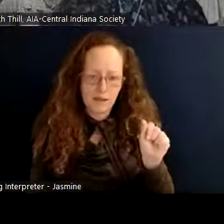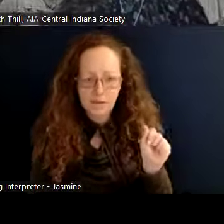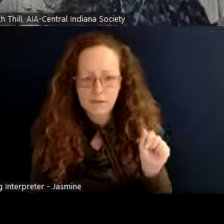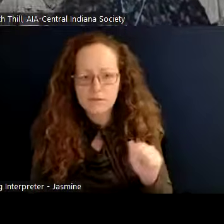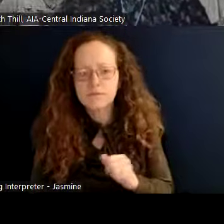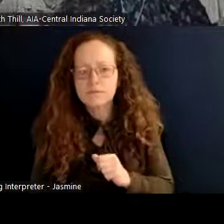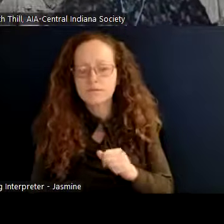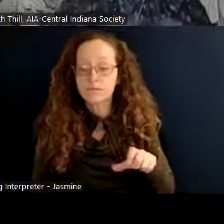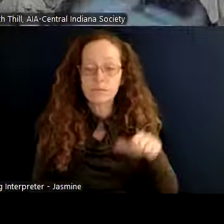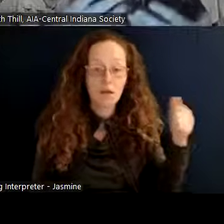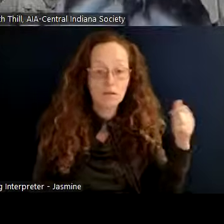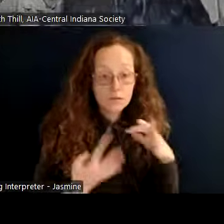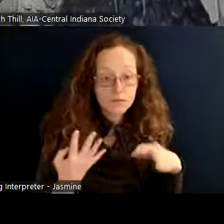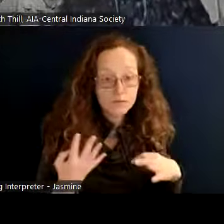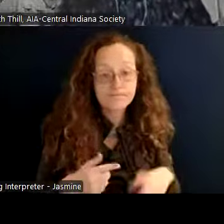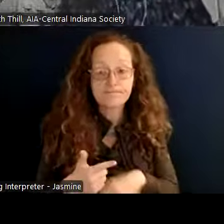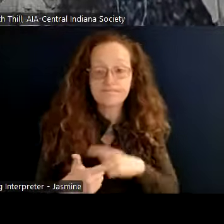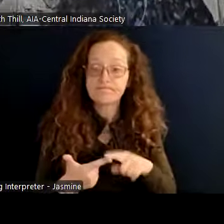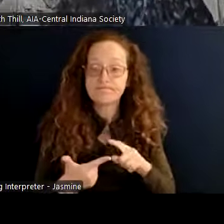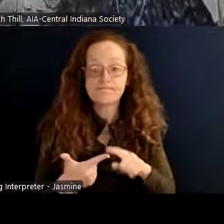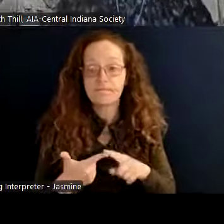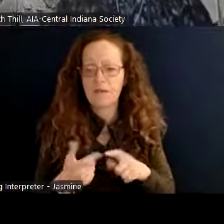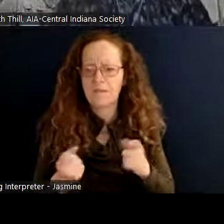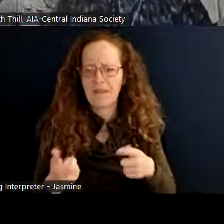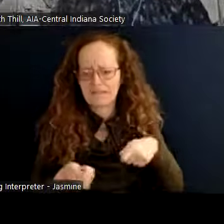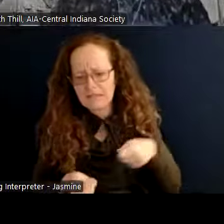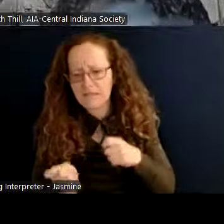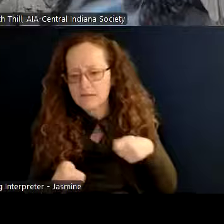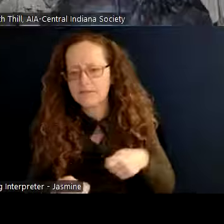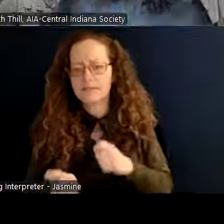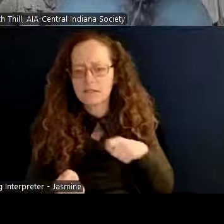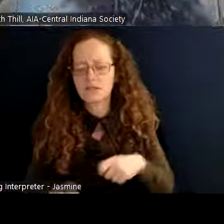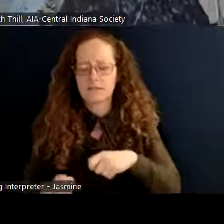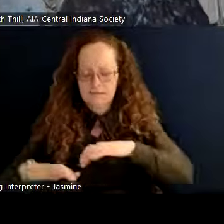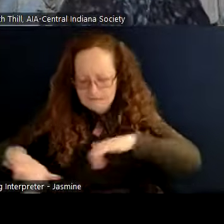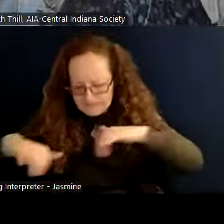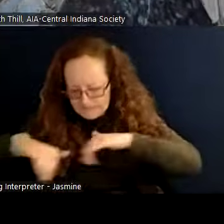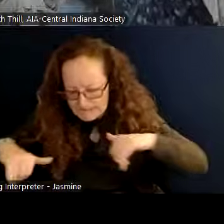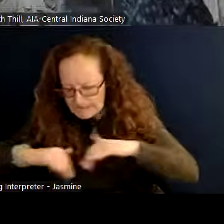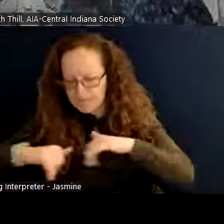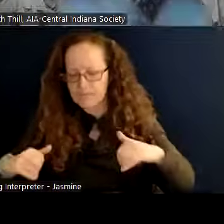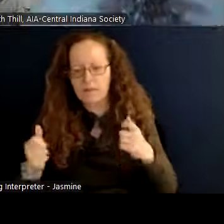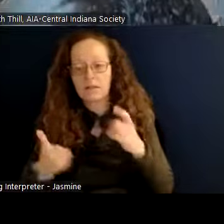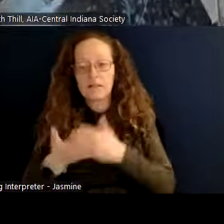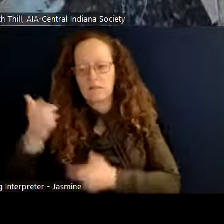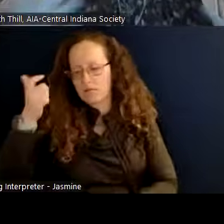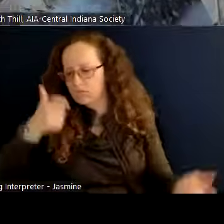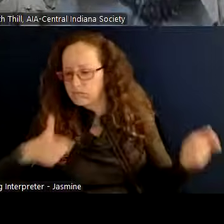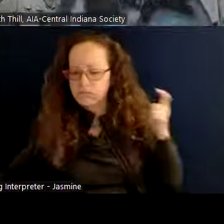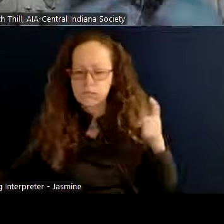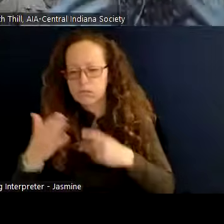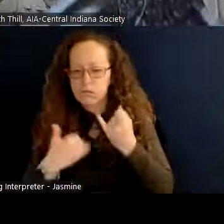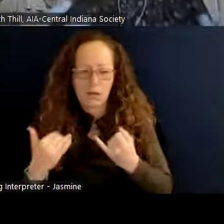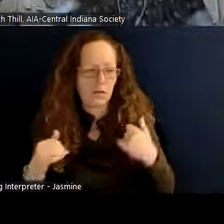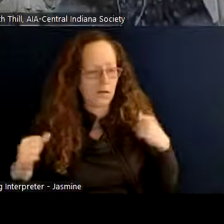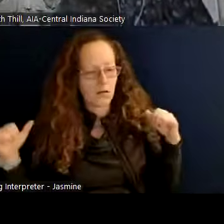There are a lot of excavations going on that are everything from massive projects with 300 people